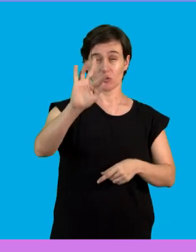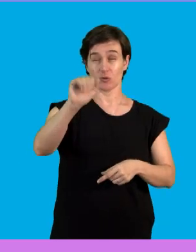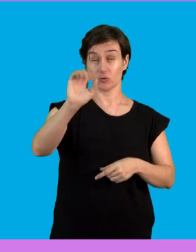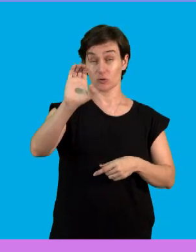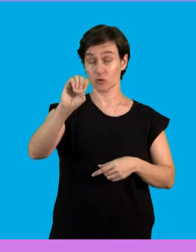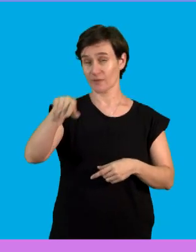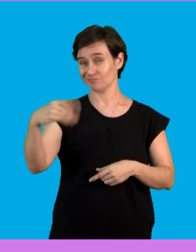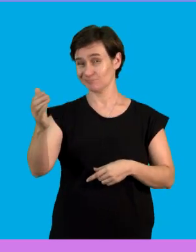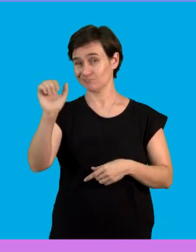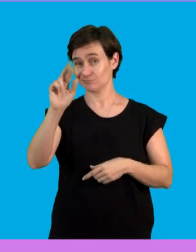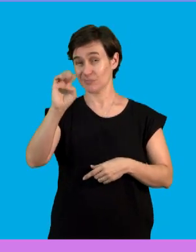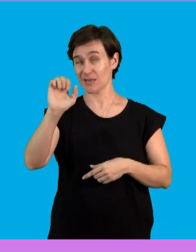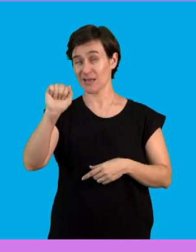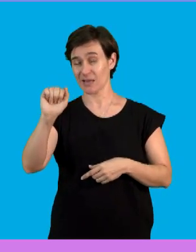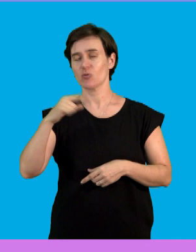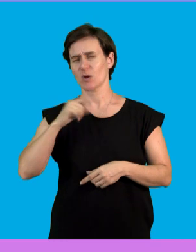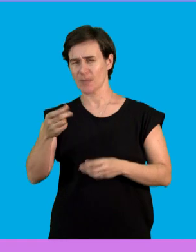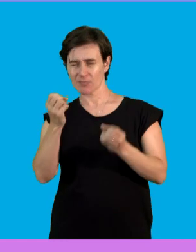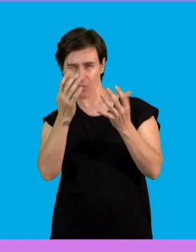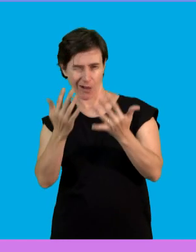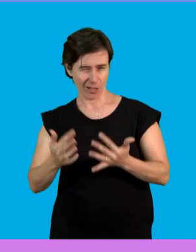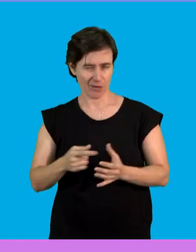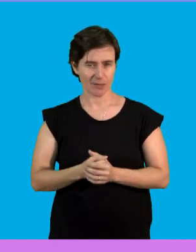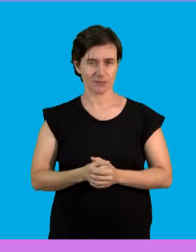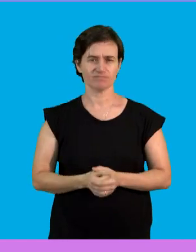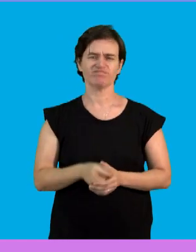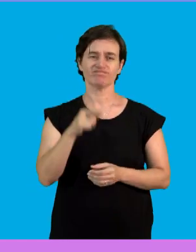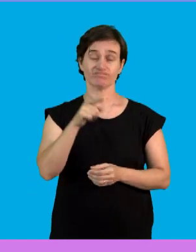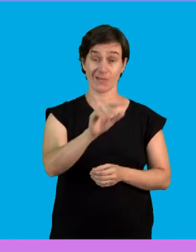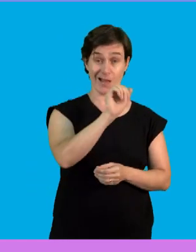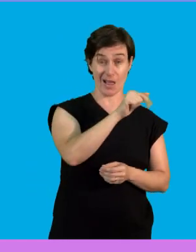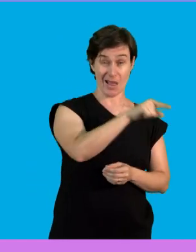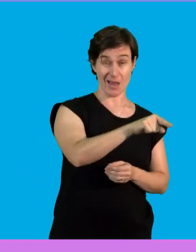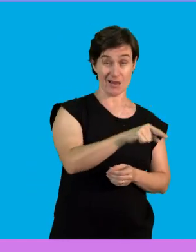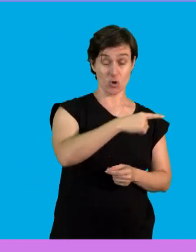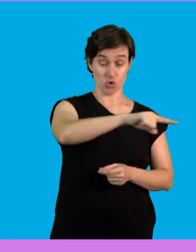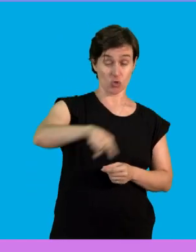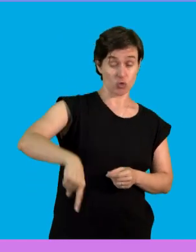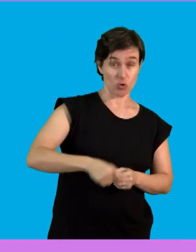and calculate the surface area. So the surface area for box A